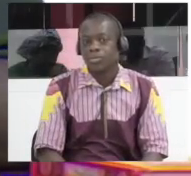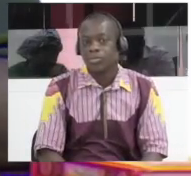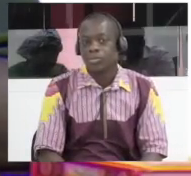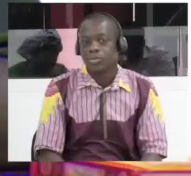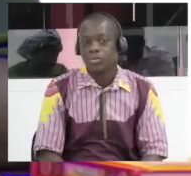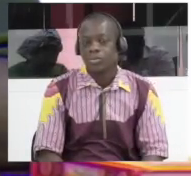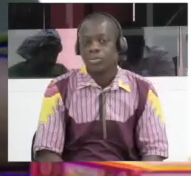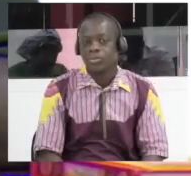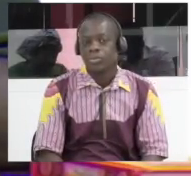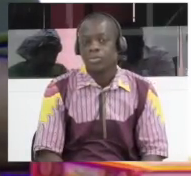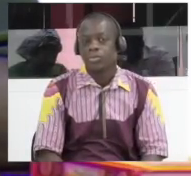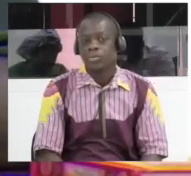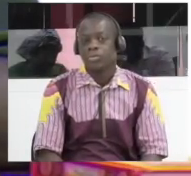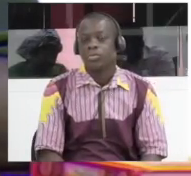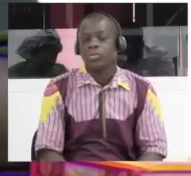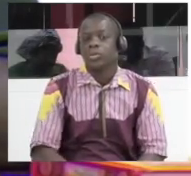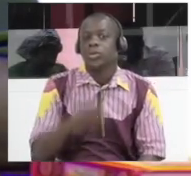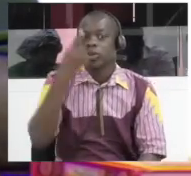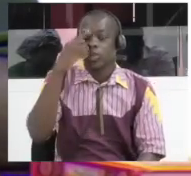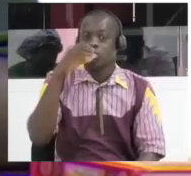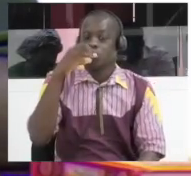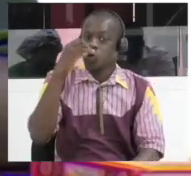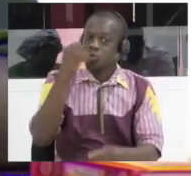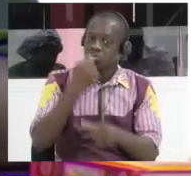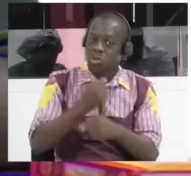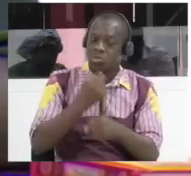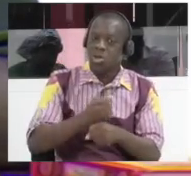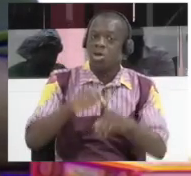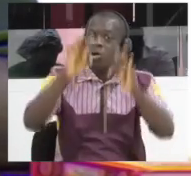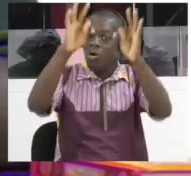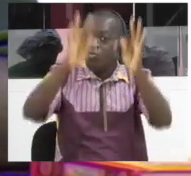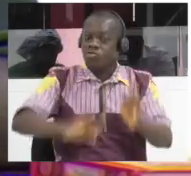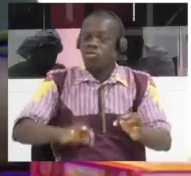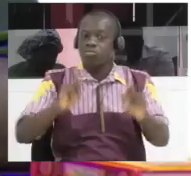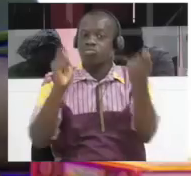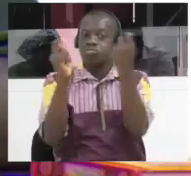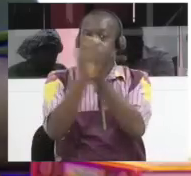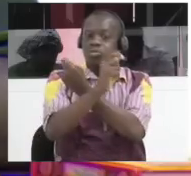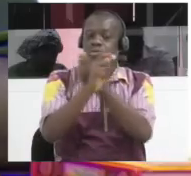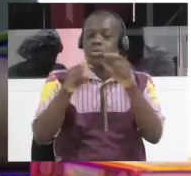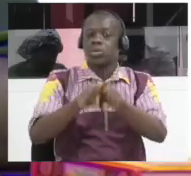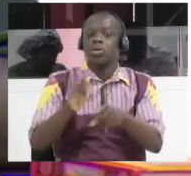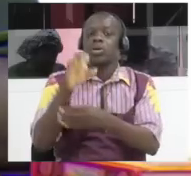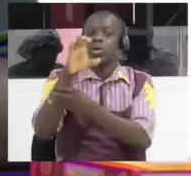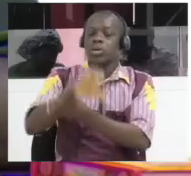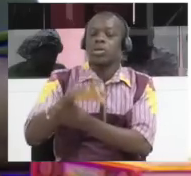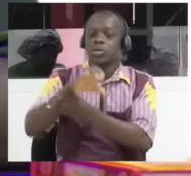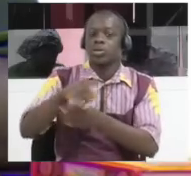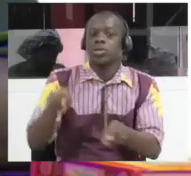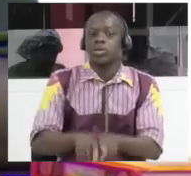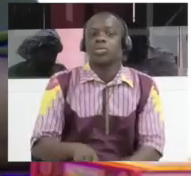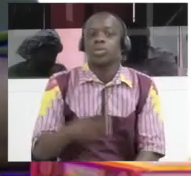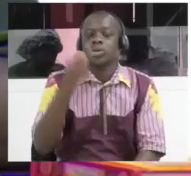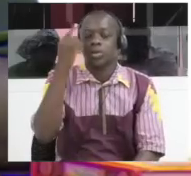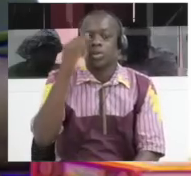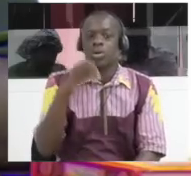Then we said there is a need to set up a transitional council, and then I coined